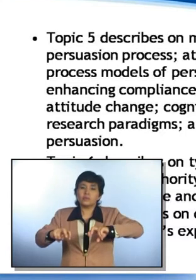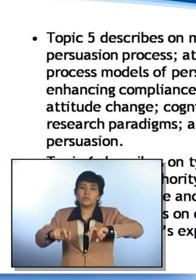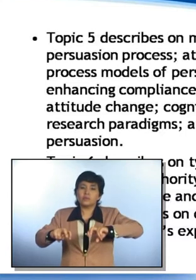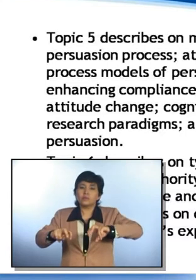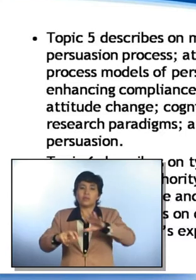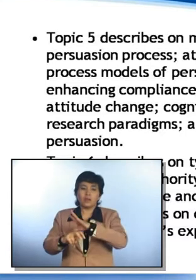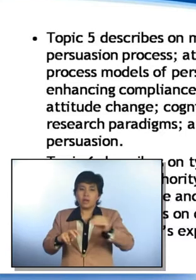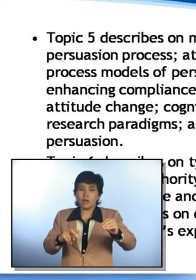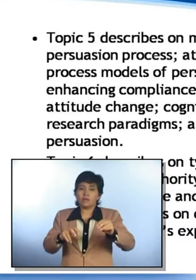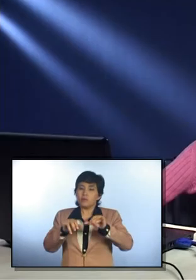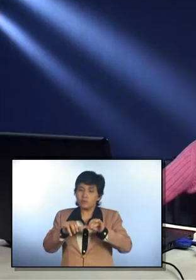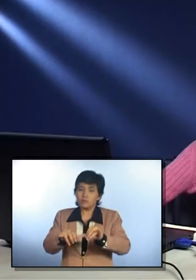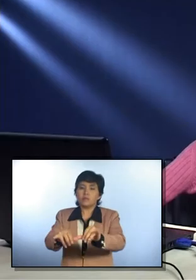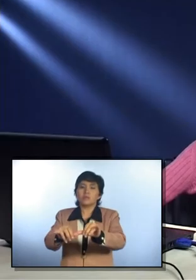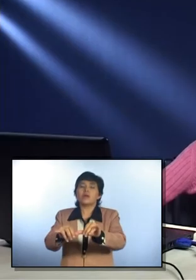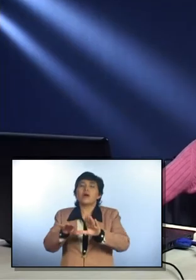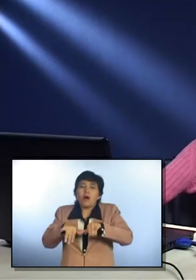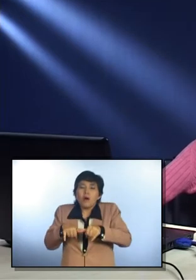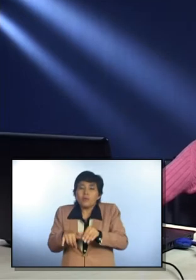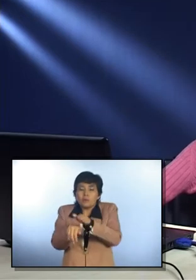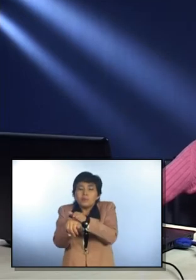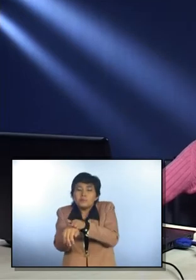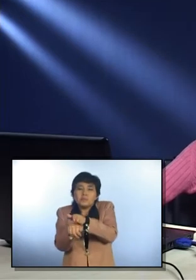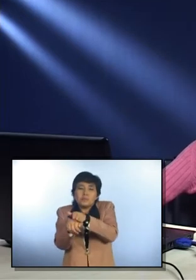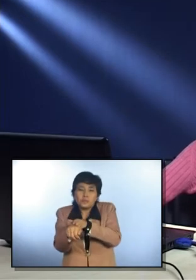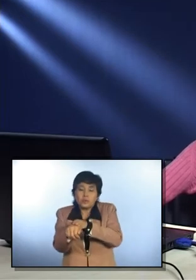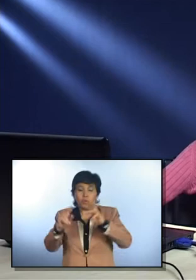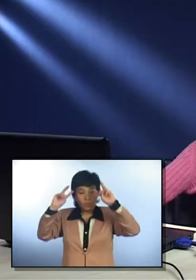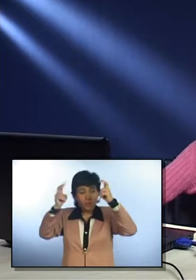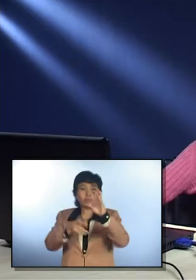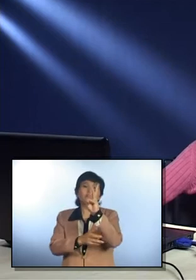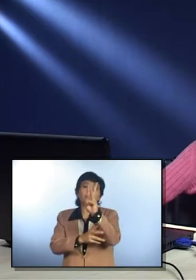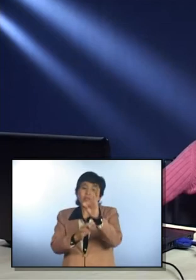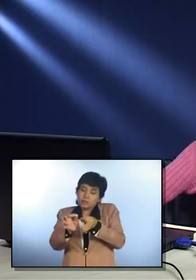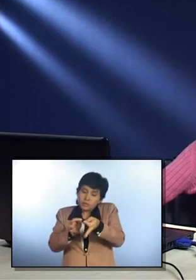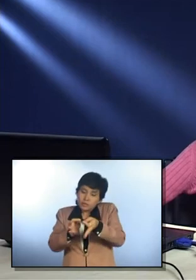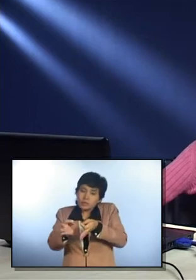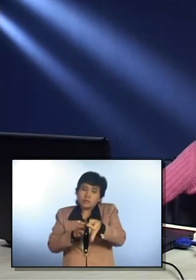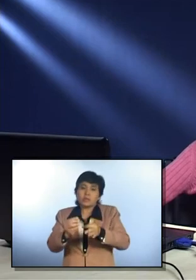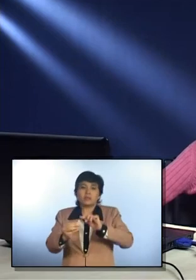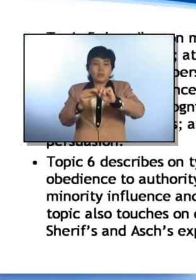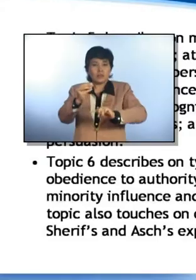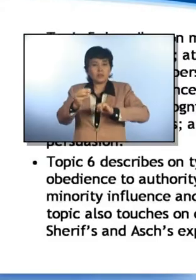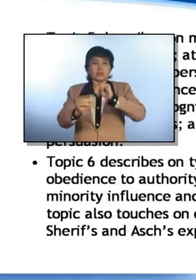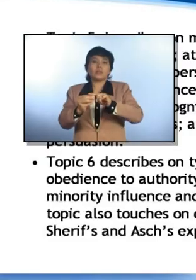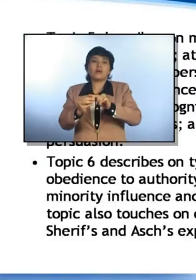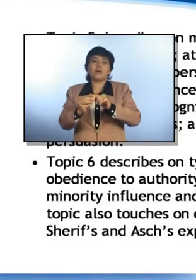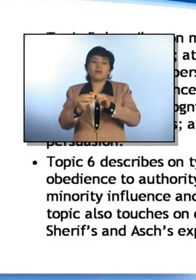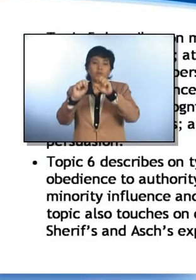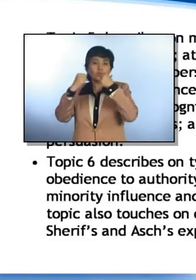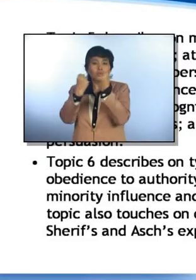also resistance to persuasion. Now, topic 6, it would describe on the types of